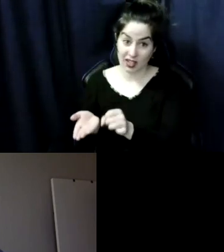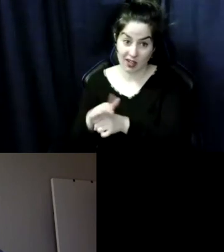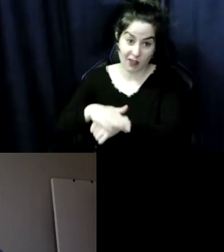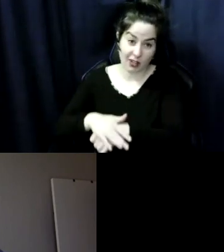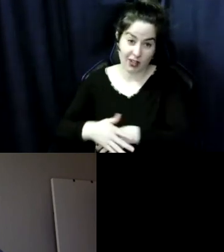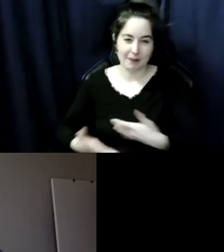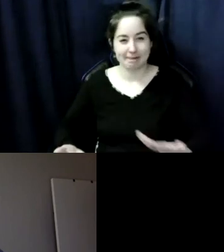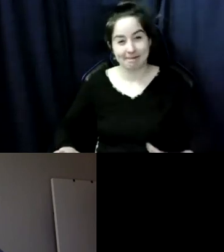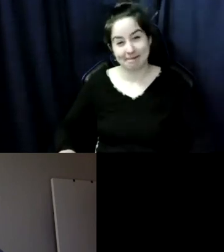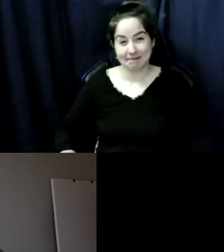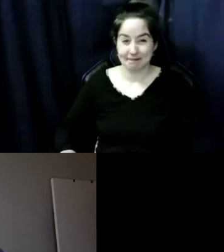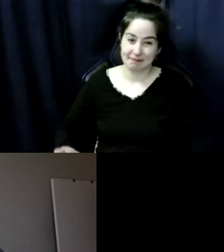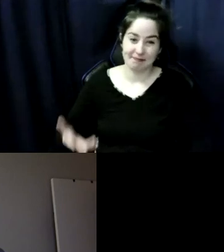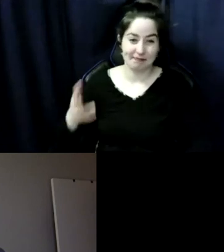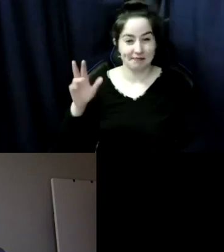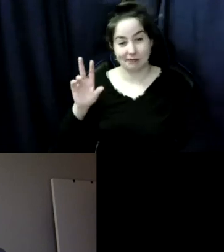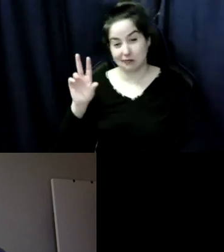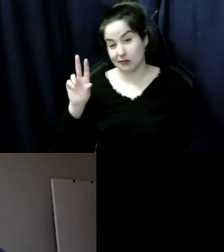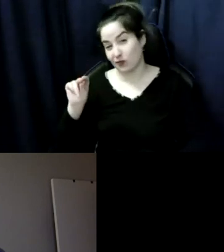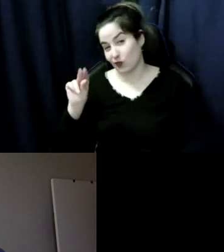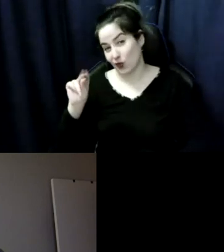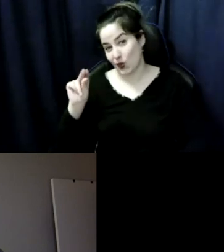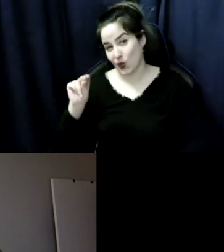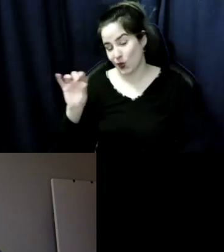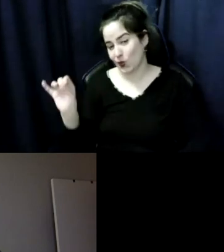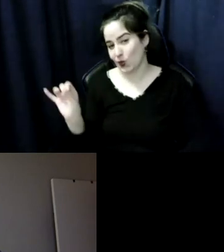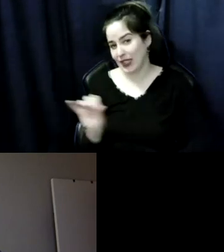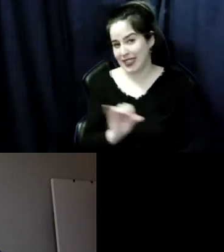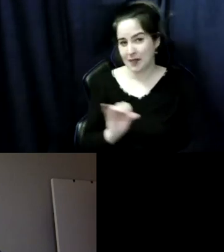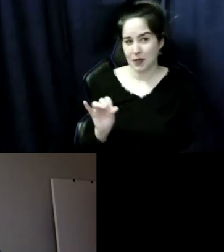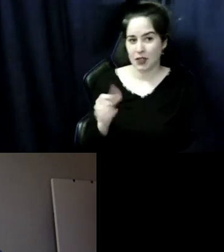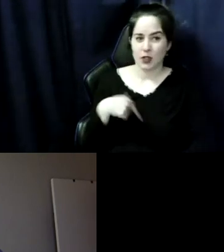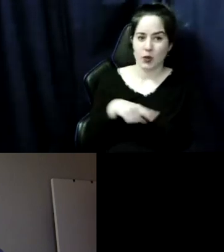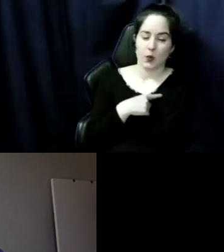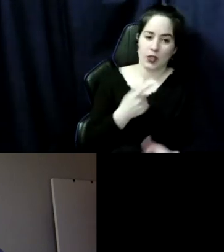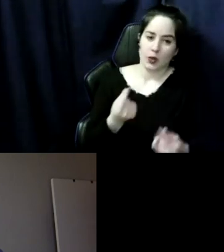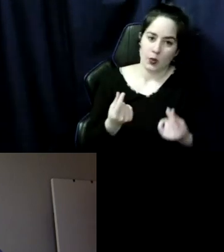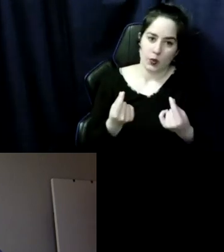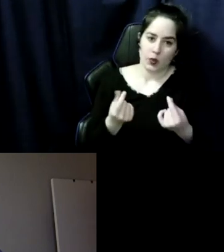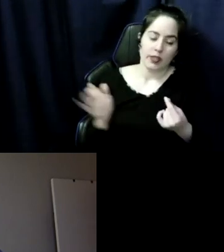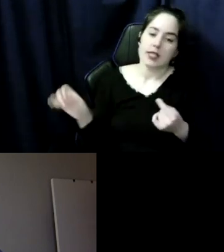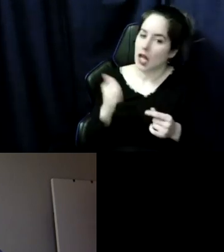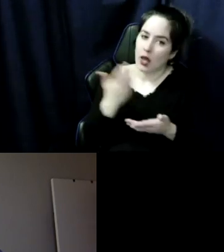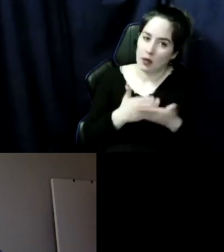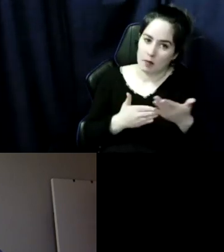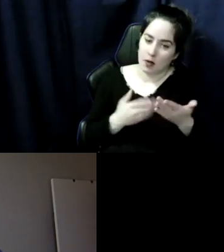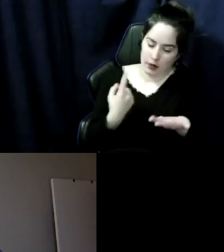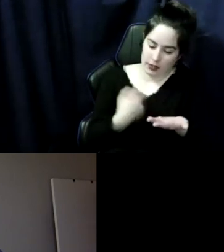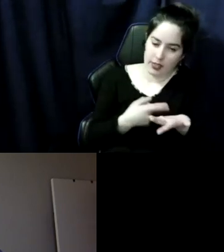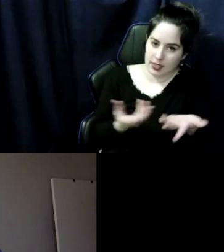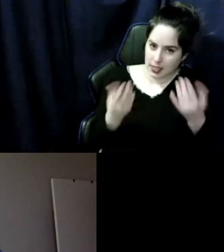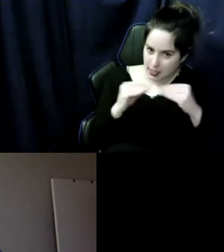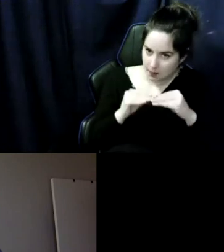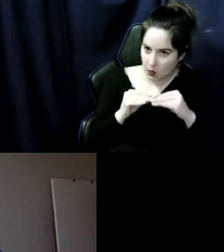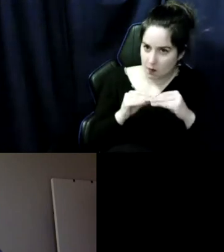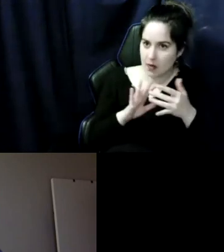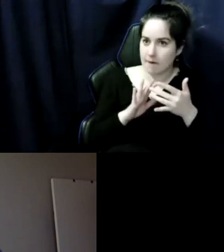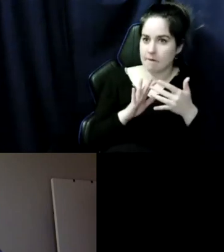to sort of the way that we do, and this is another piece that we could talk a little bit about, is like the way that we